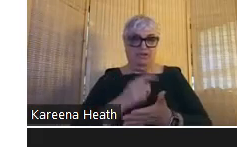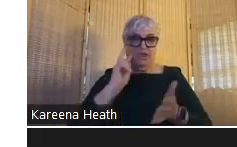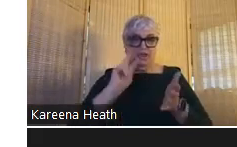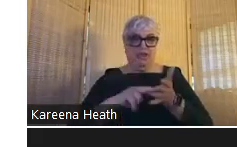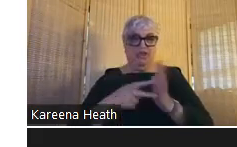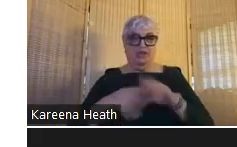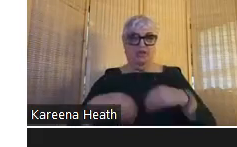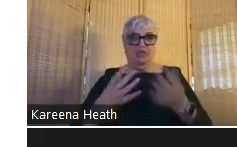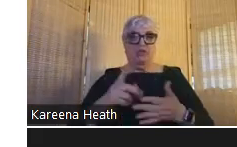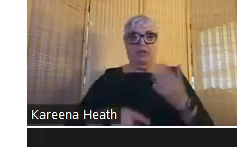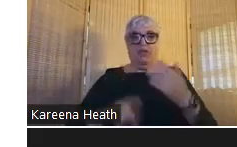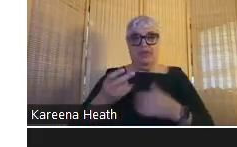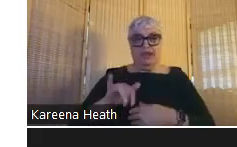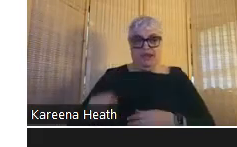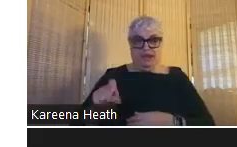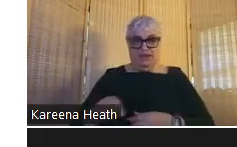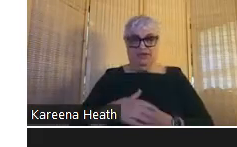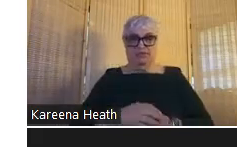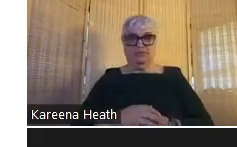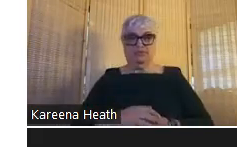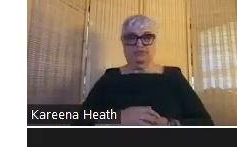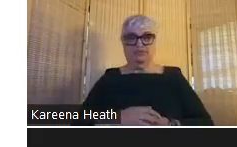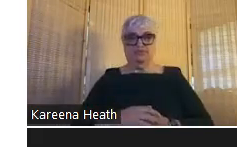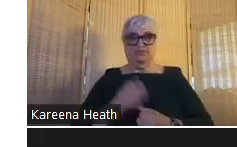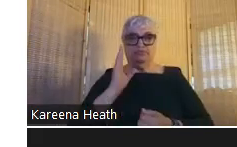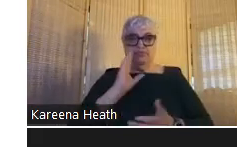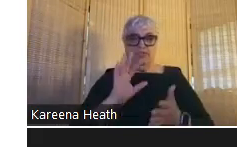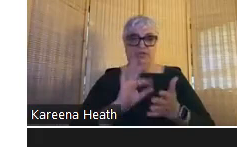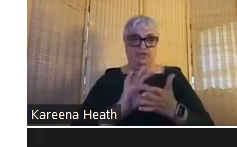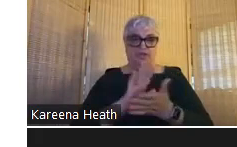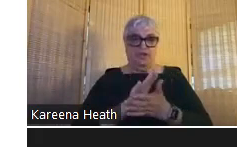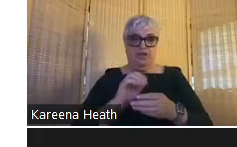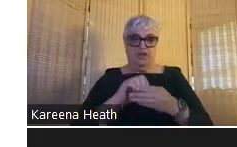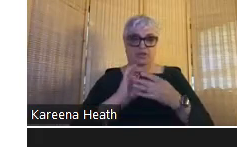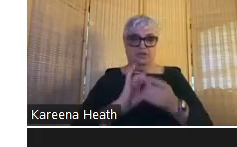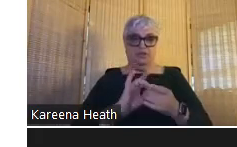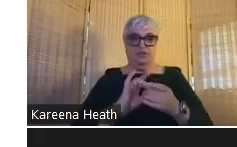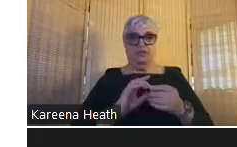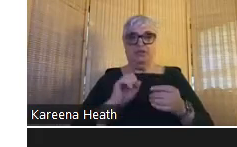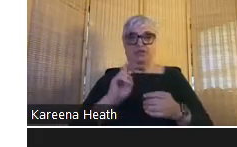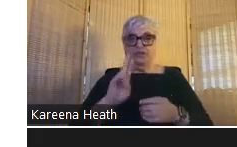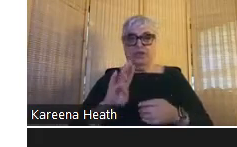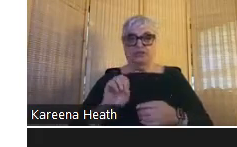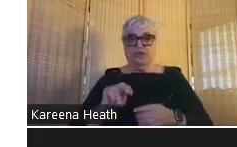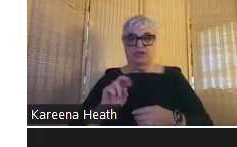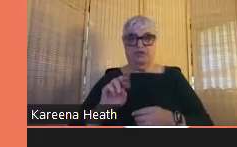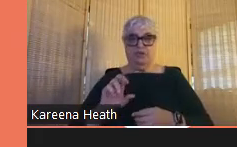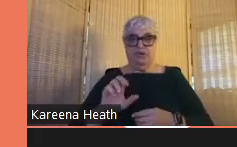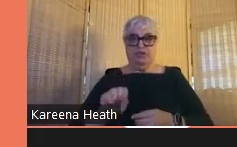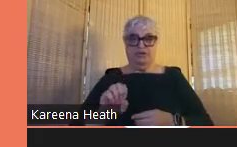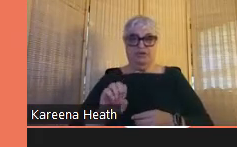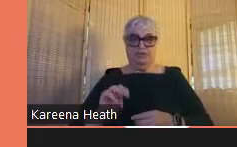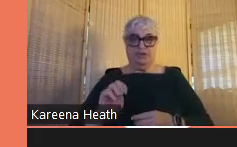the population served. And that will be noted in the relevant sub-endorsements as well. Next slide, please.